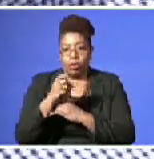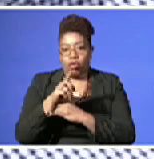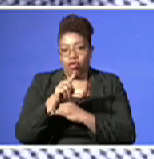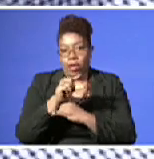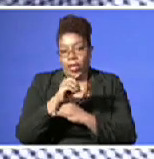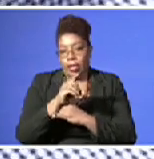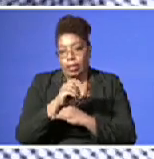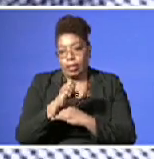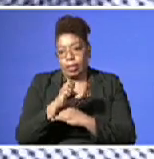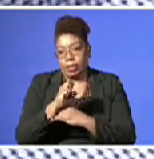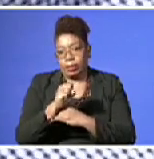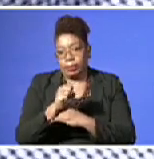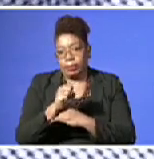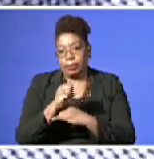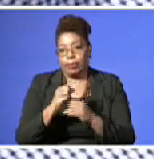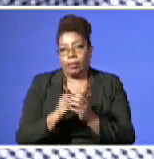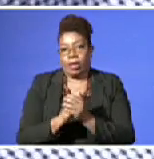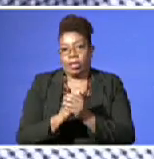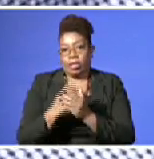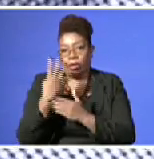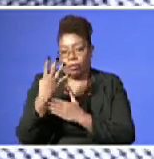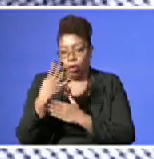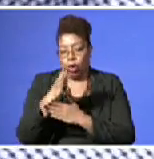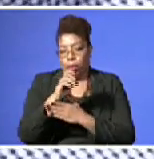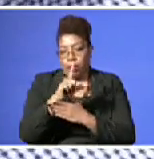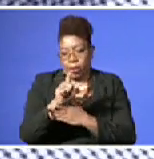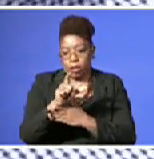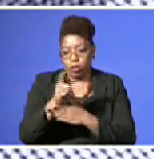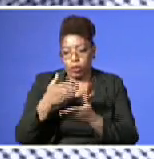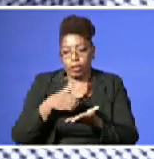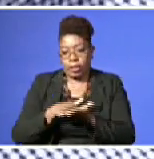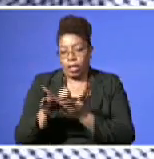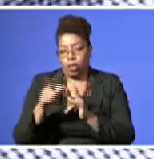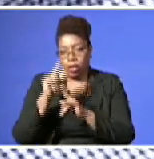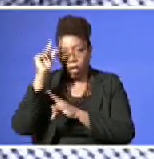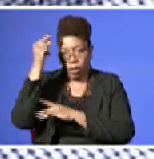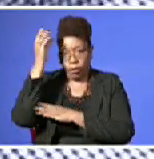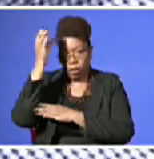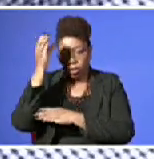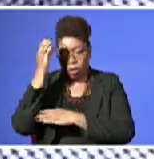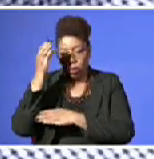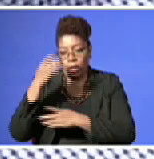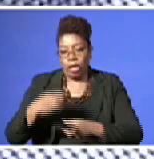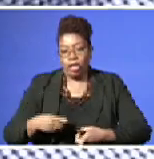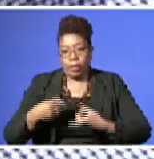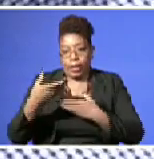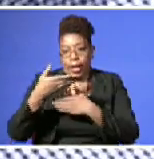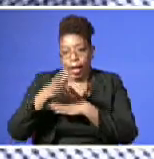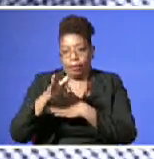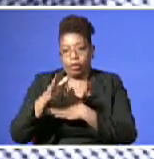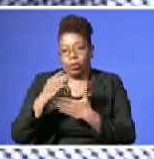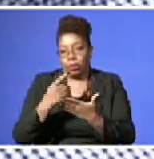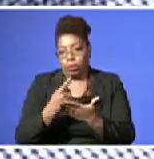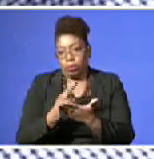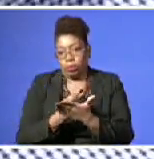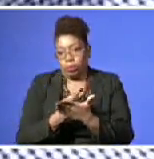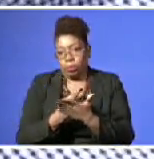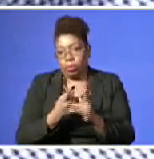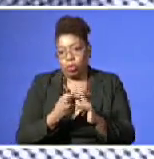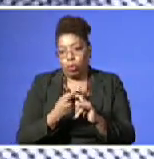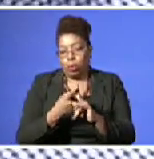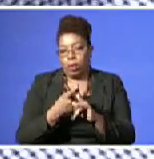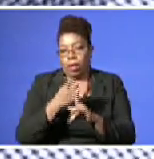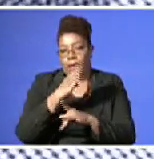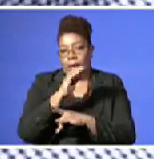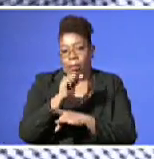bills that were submitted to the government for consideration were submitted after we have consulted with the Bahamas Bar